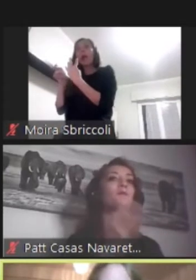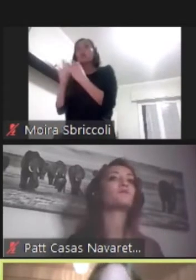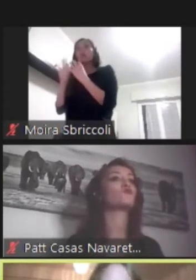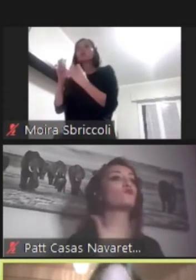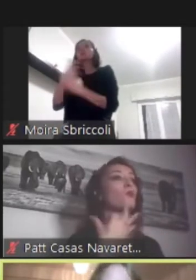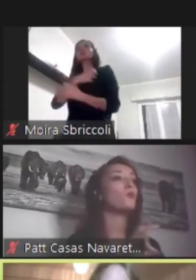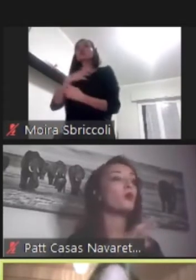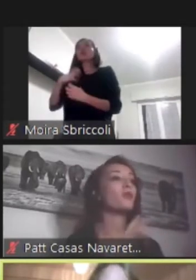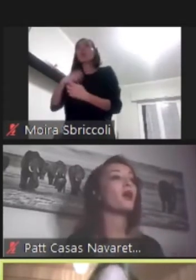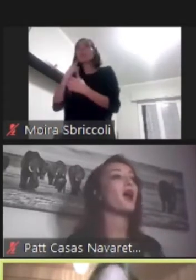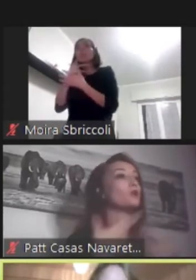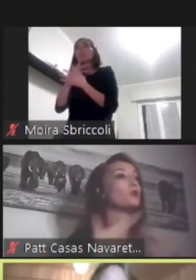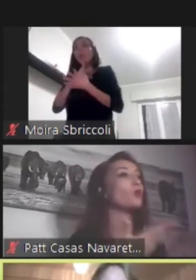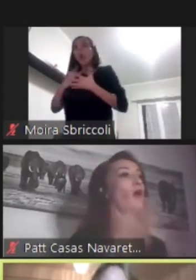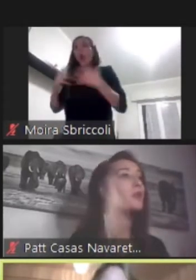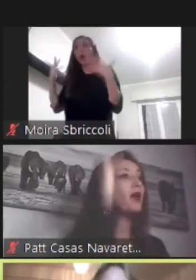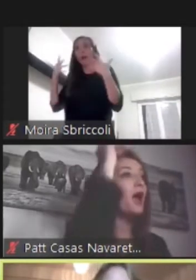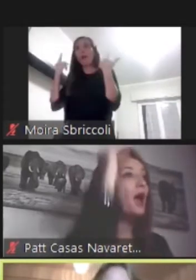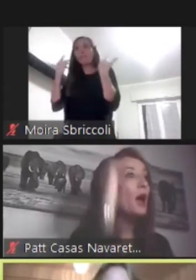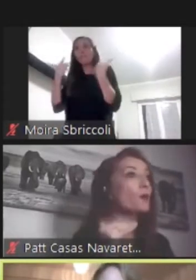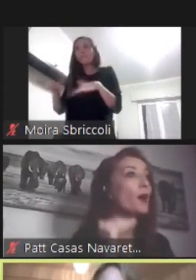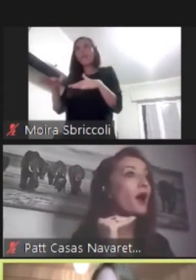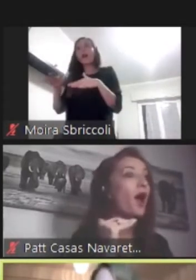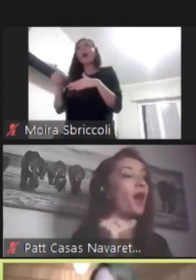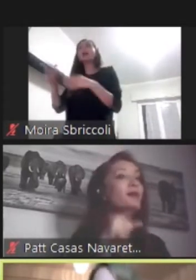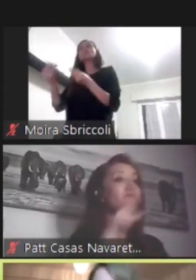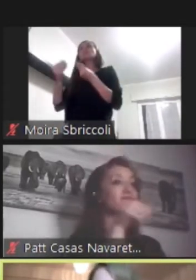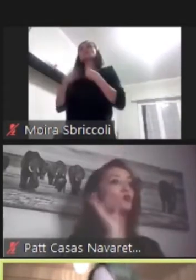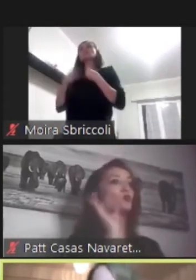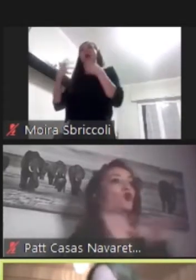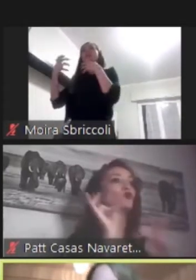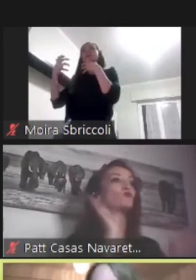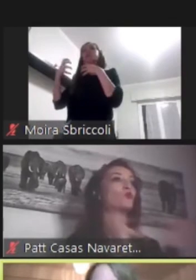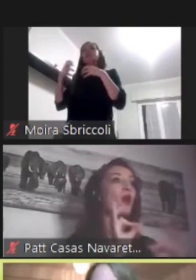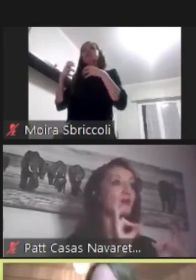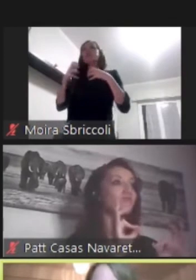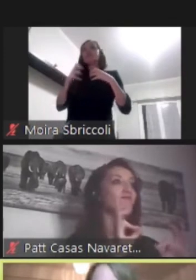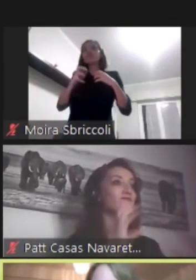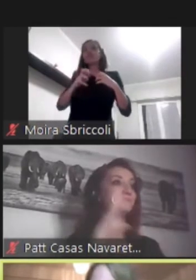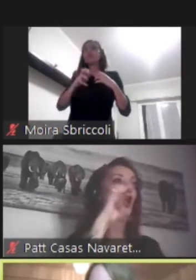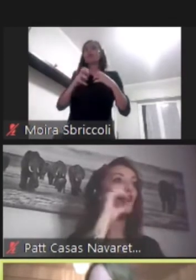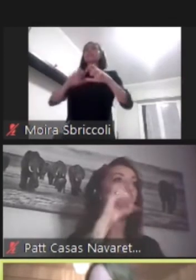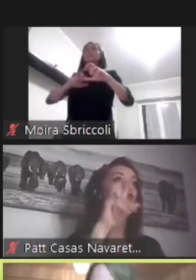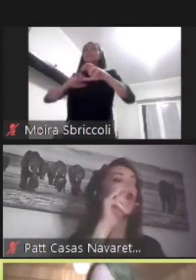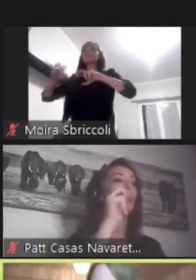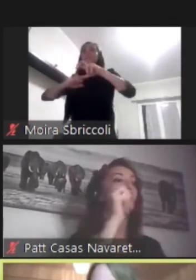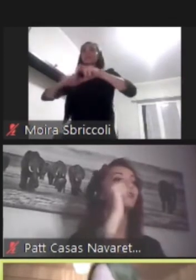studies on that. So one of the best known